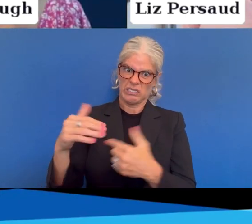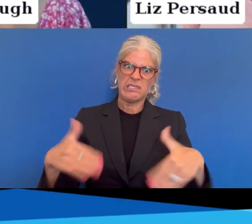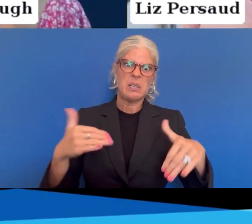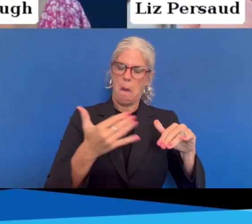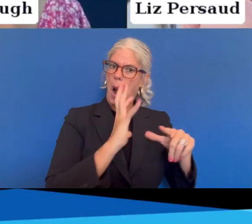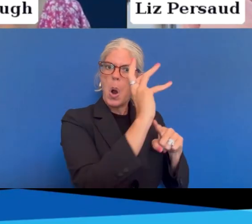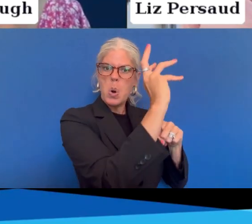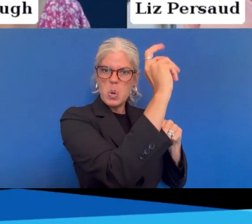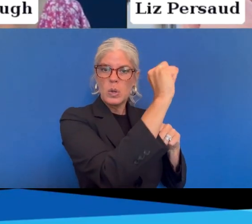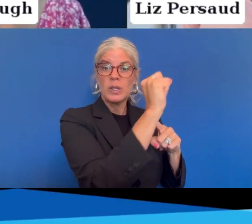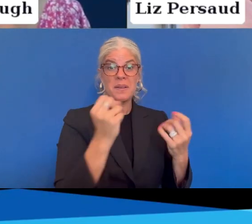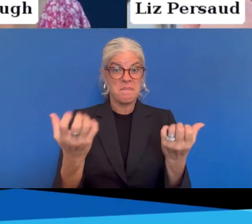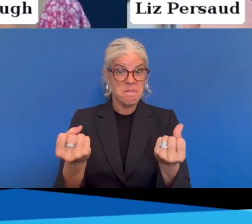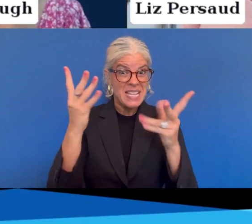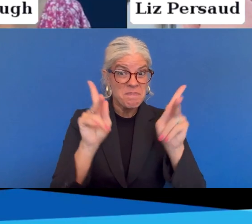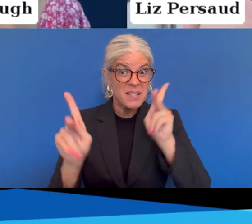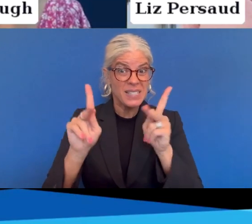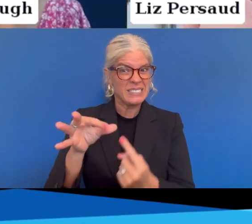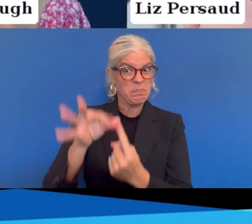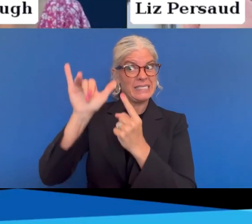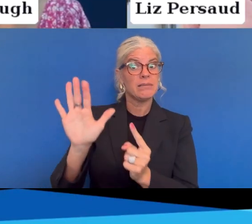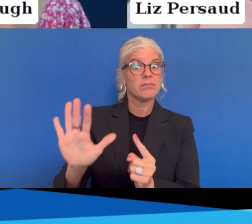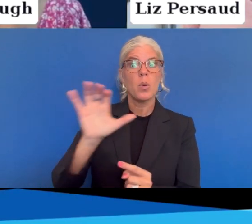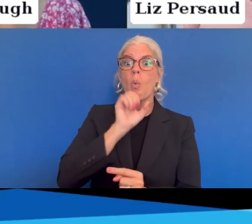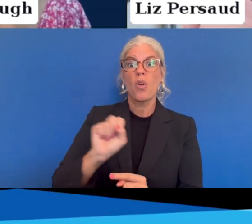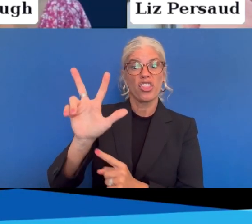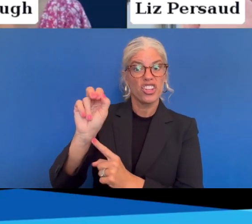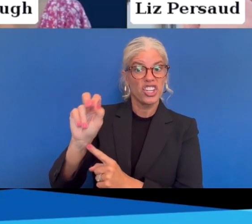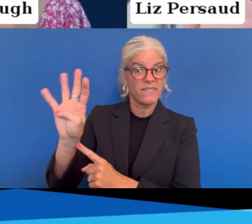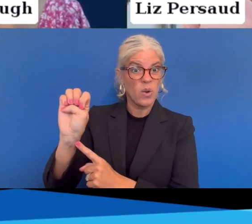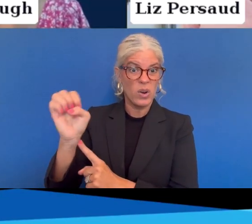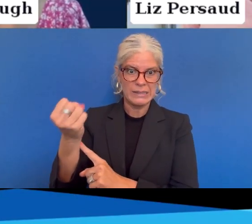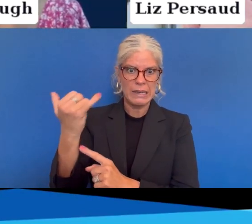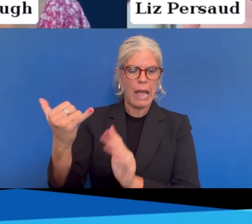absolutely wild. How many people, especially in their 30s and 40s, are getting